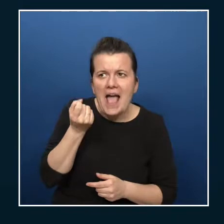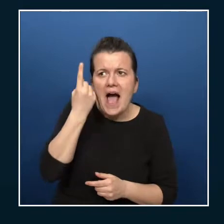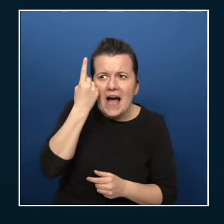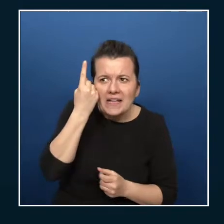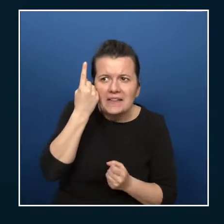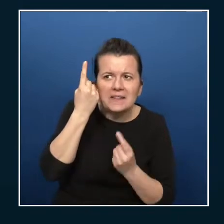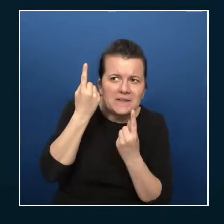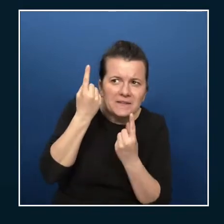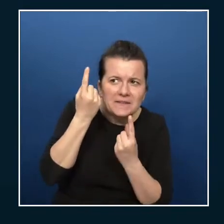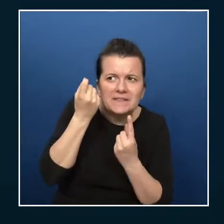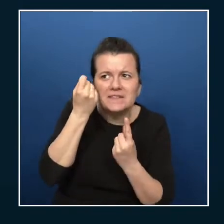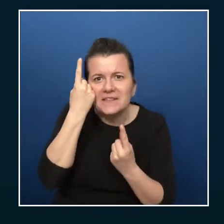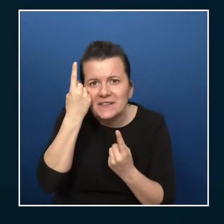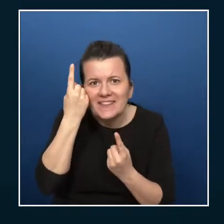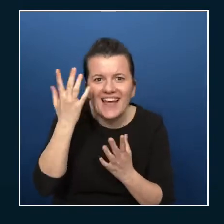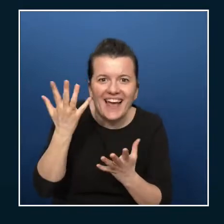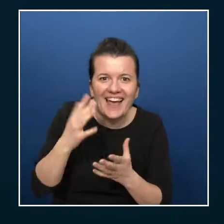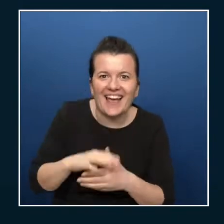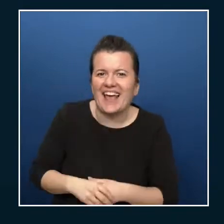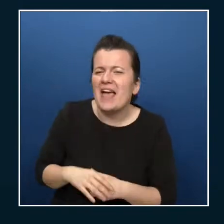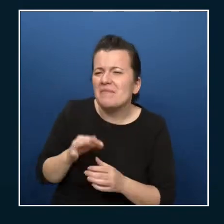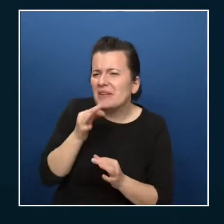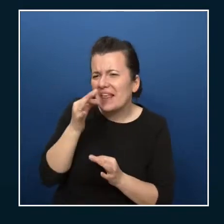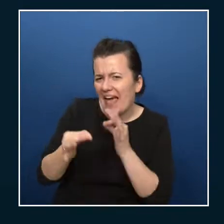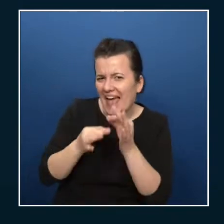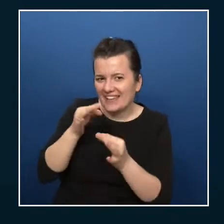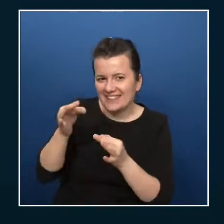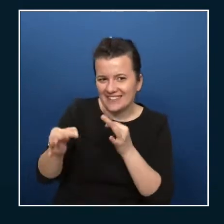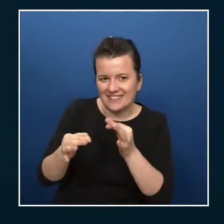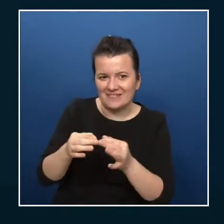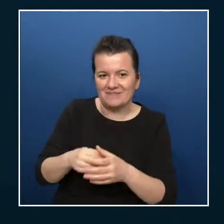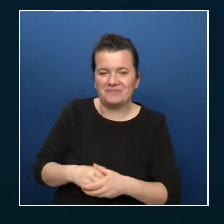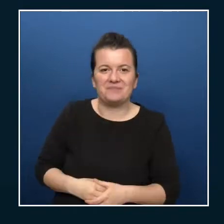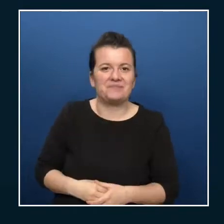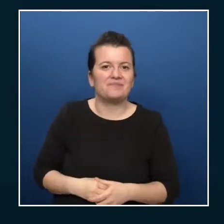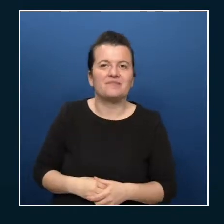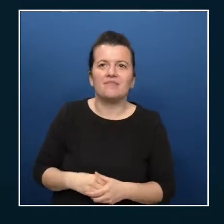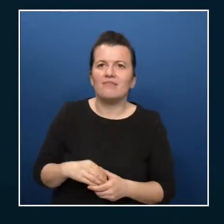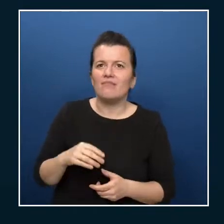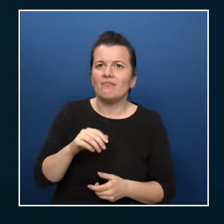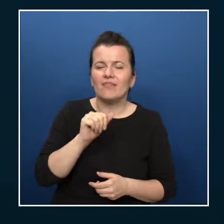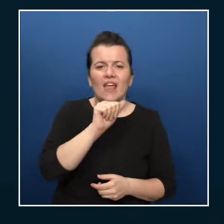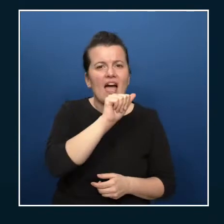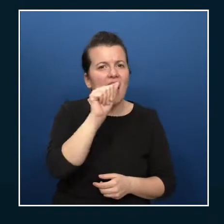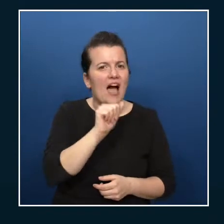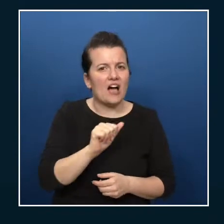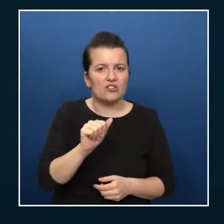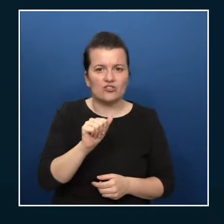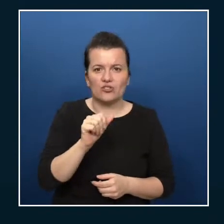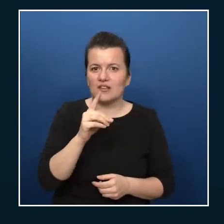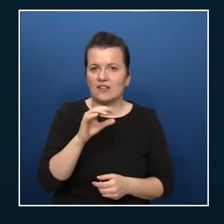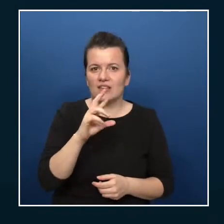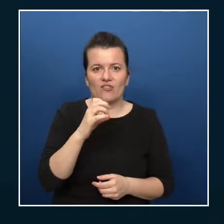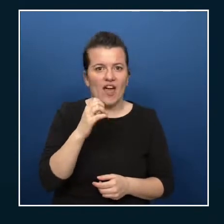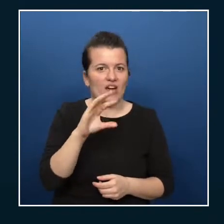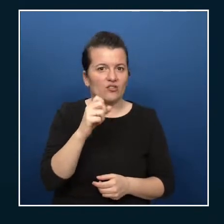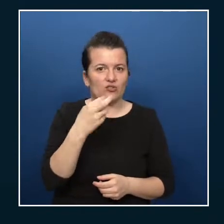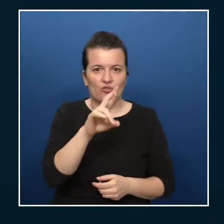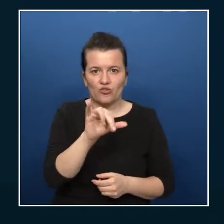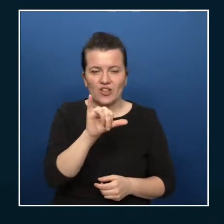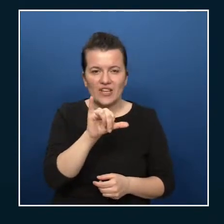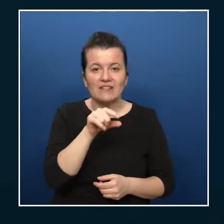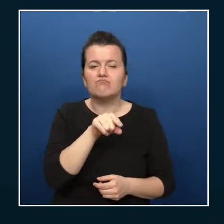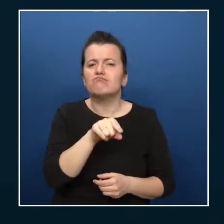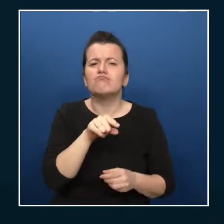about that. All right. So I think in the Azure Active Directory layer you talked about MFA and advising